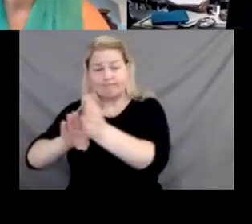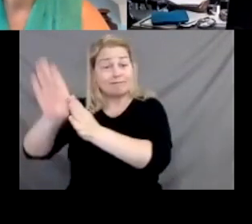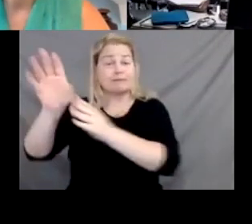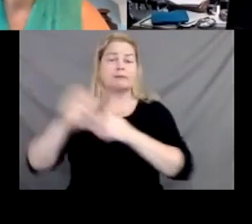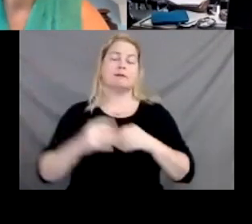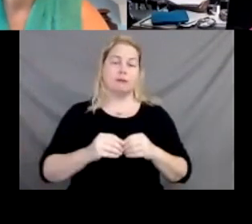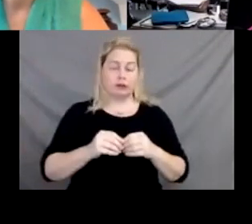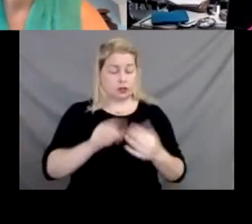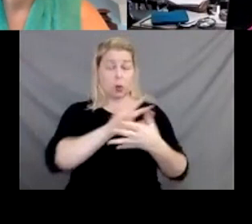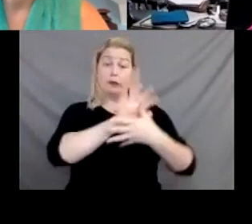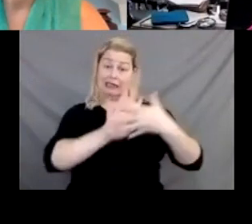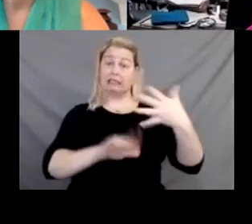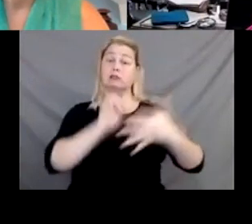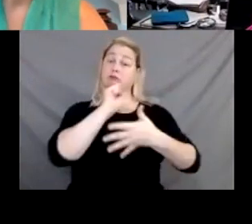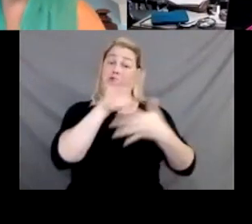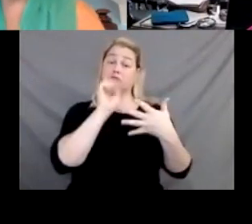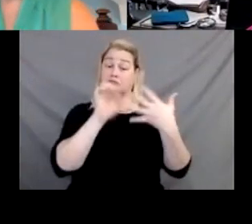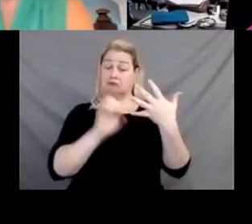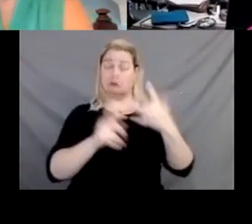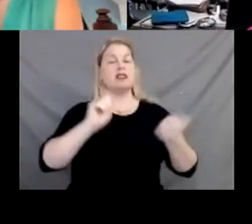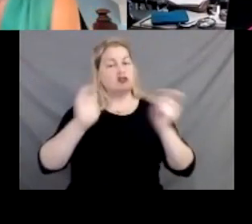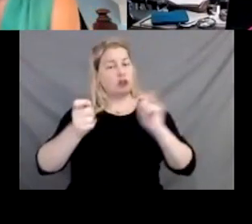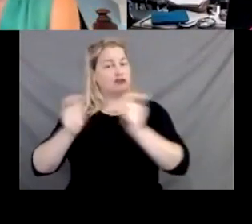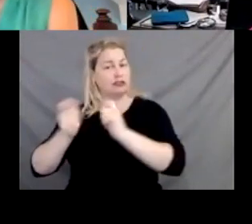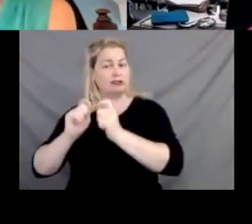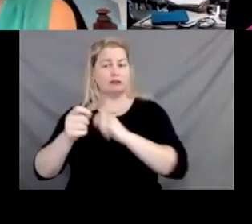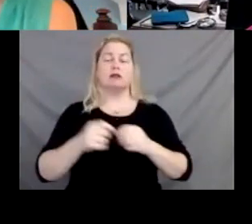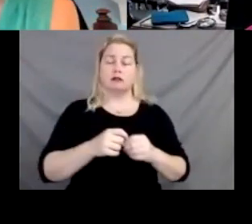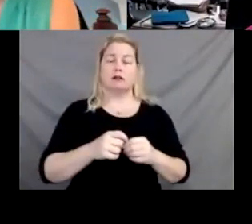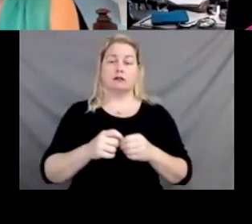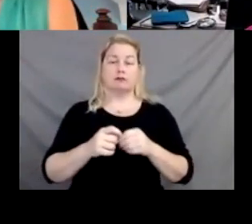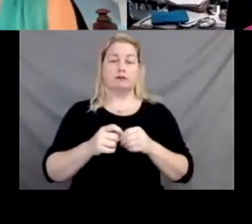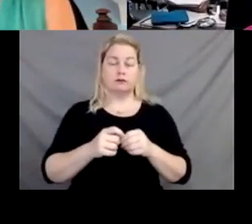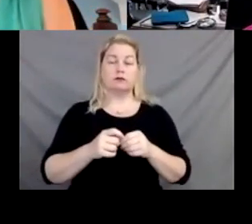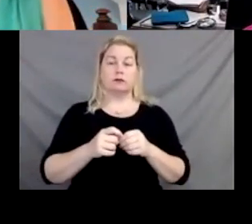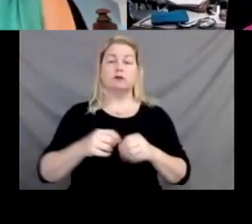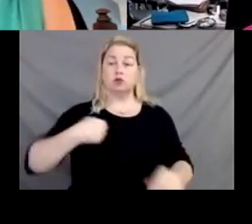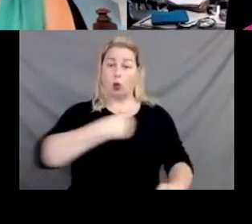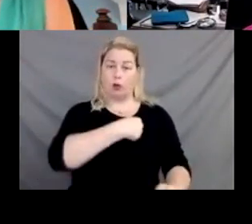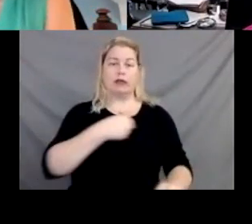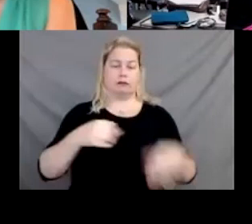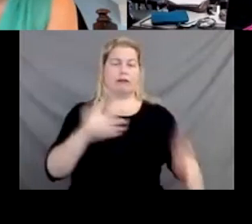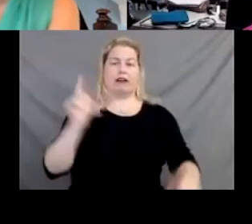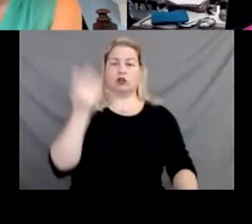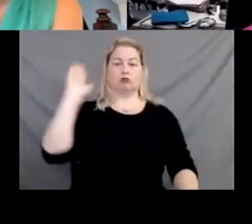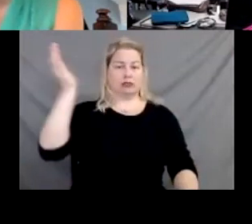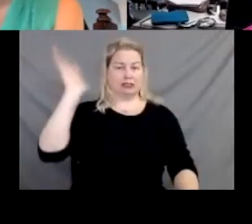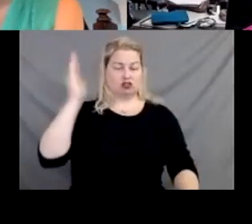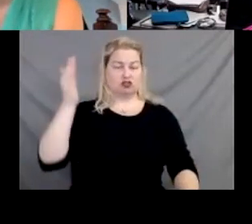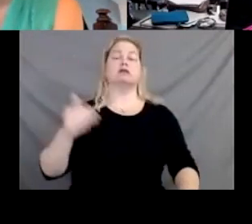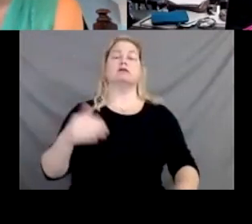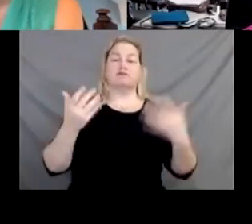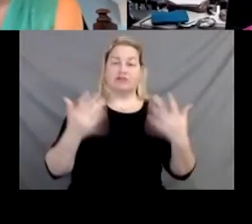the changes to each of the priorities based on the feedback we have received from the